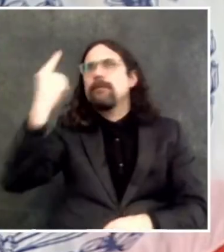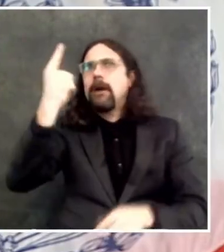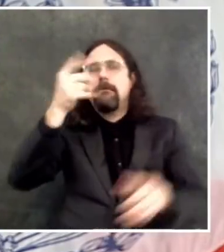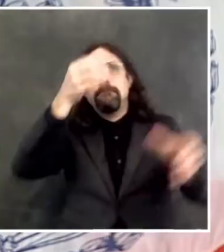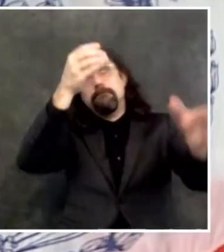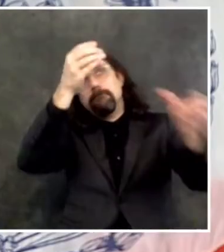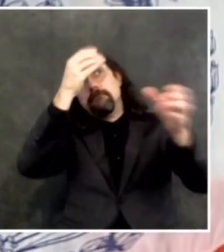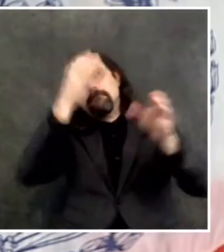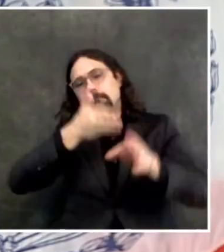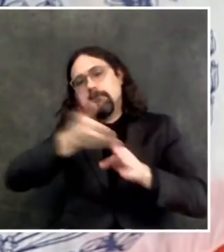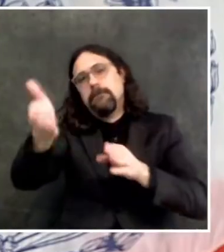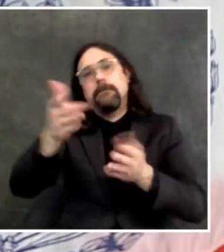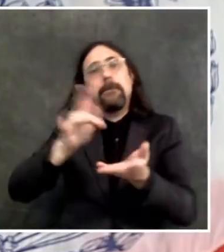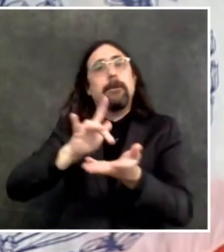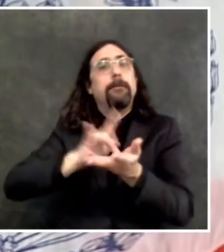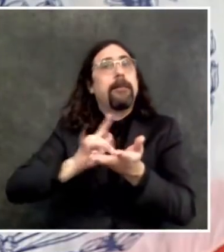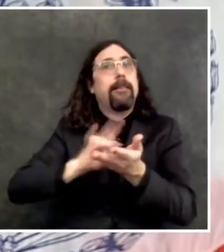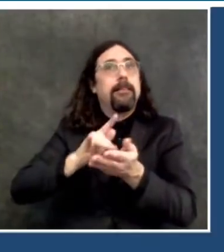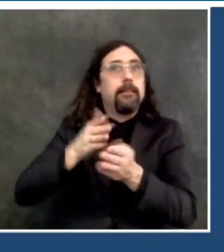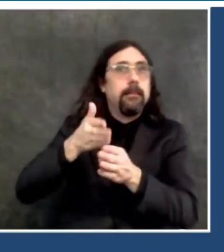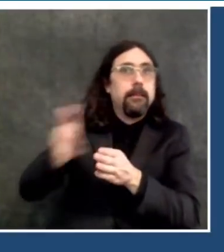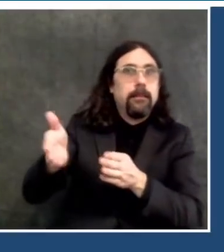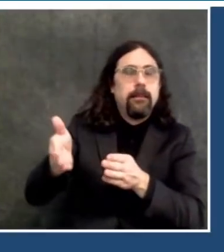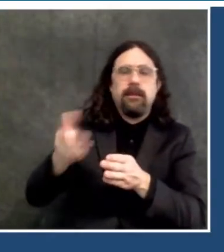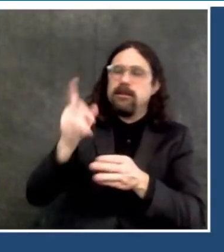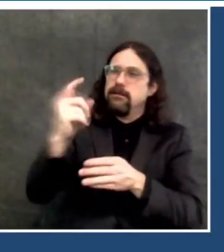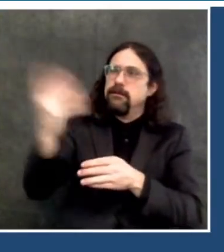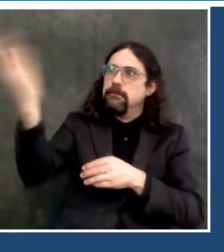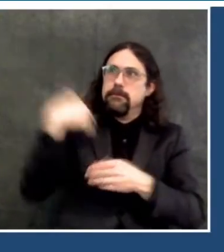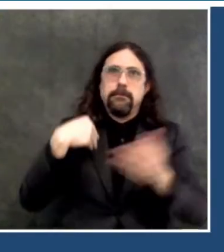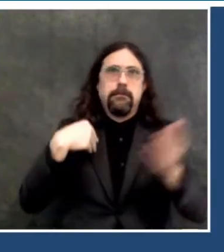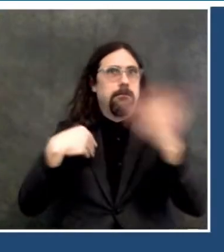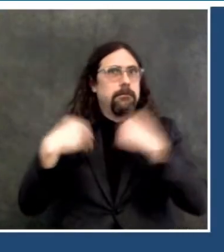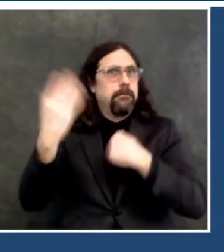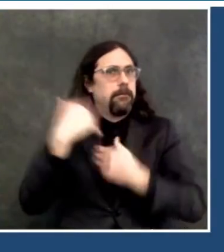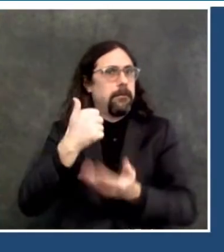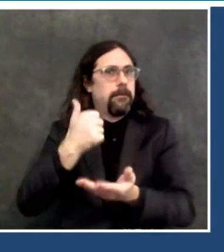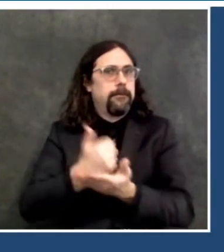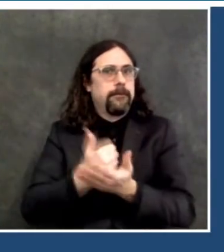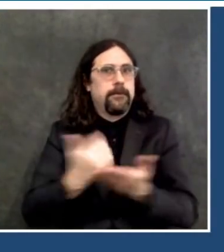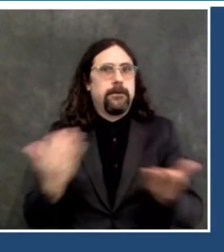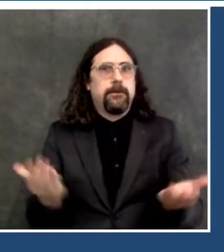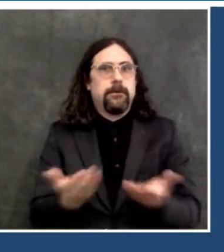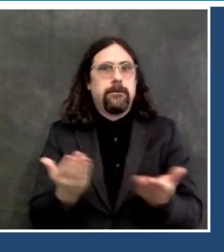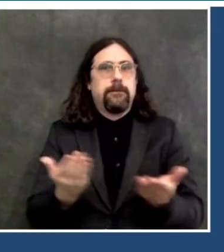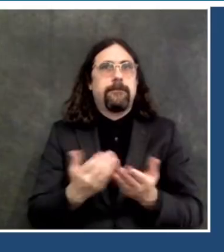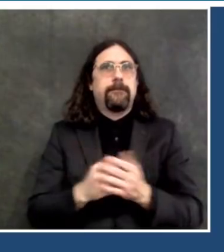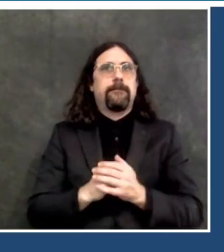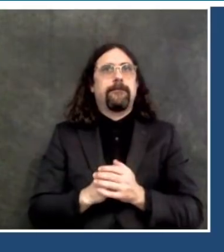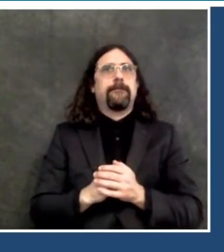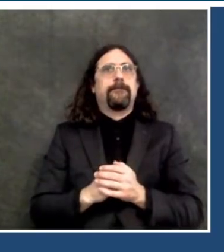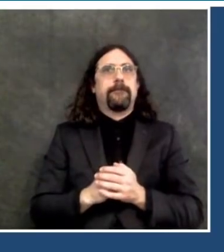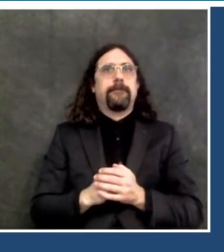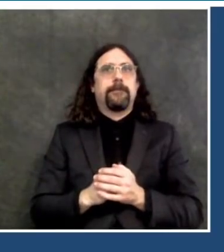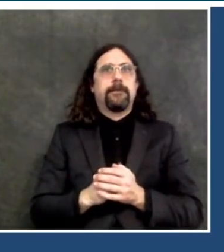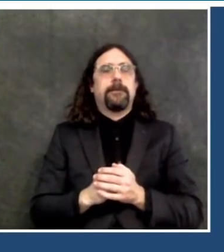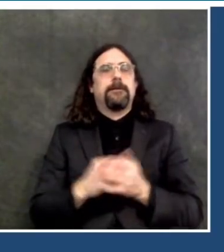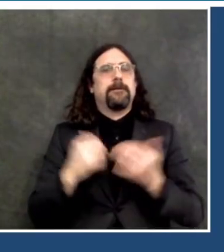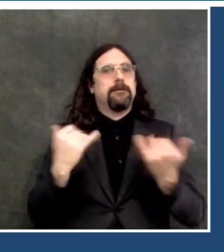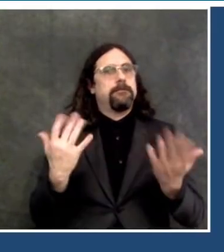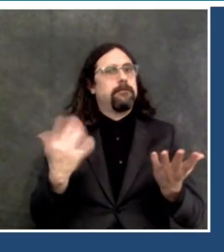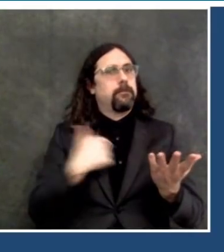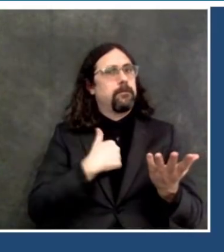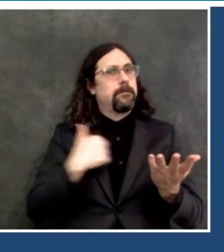I did talk to the President about the ventilator situation, as I mentioned, and the 400 ventilators that we found out